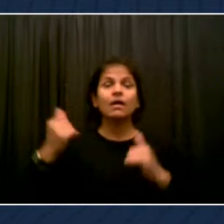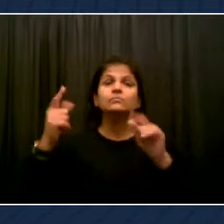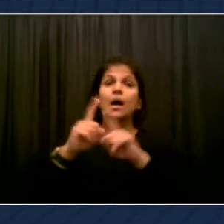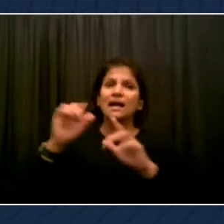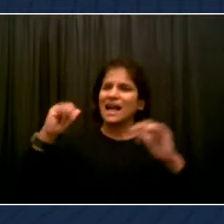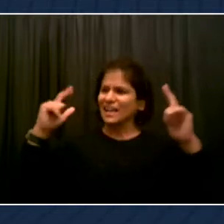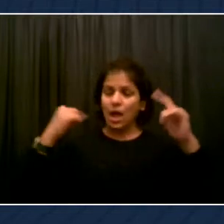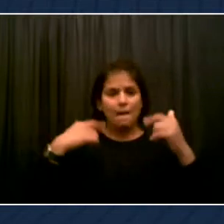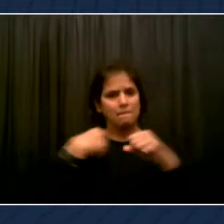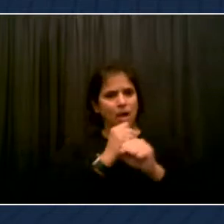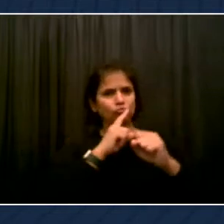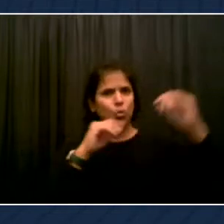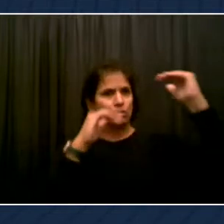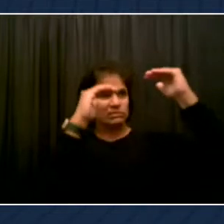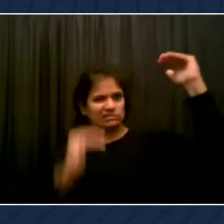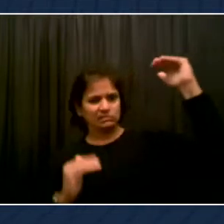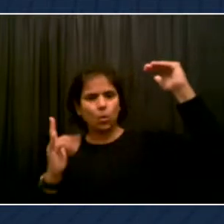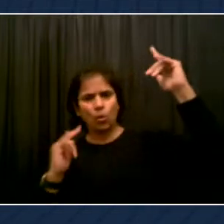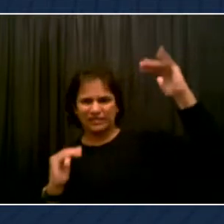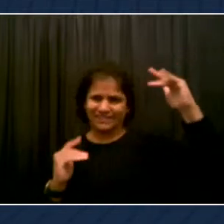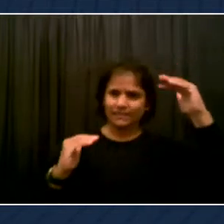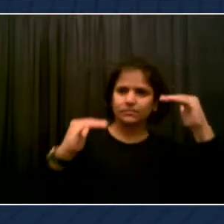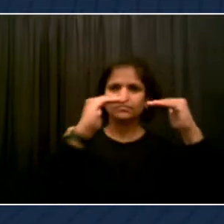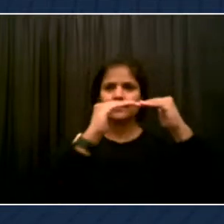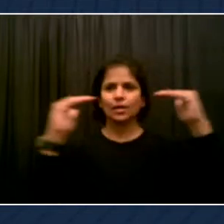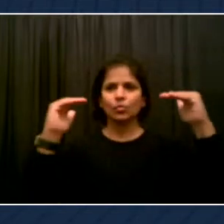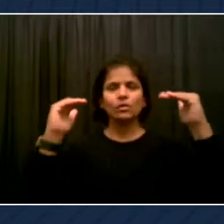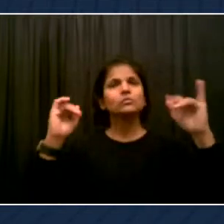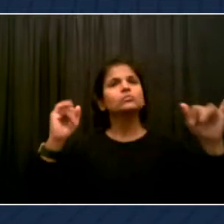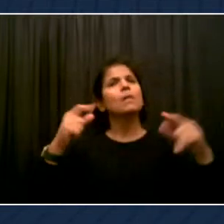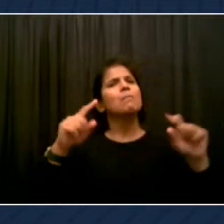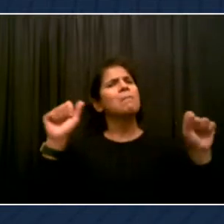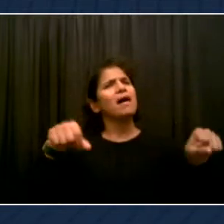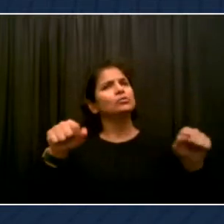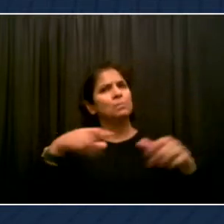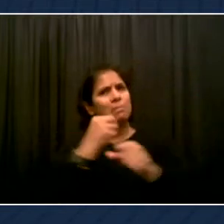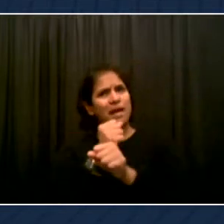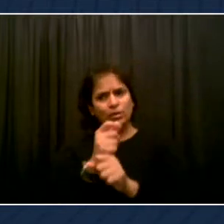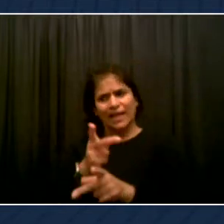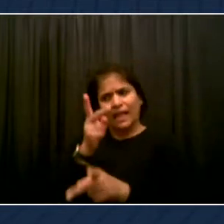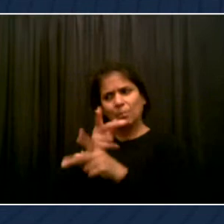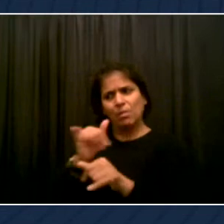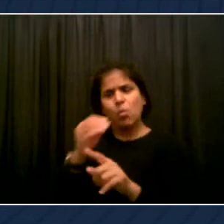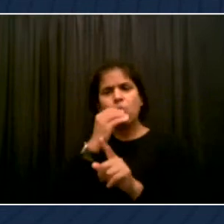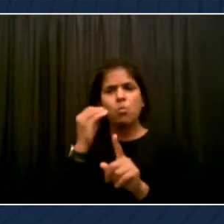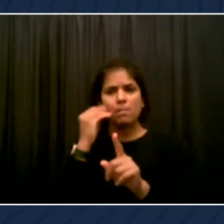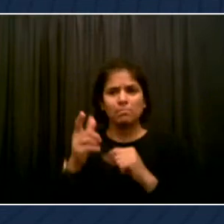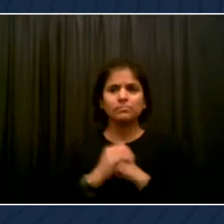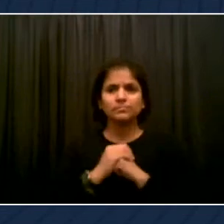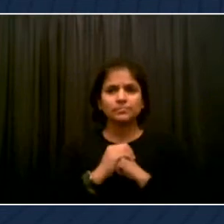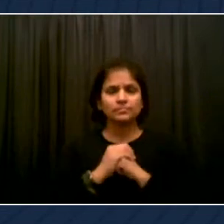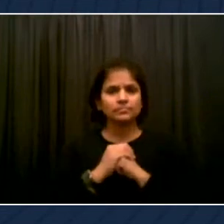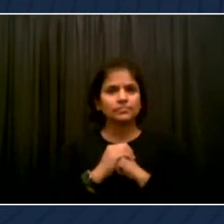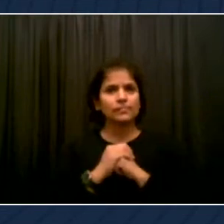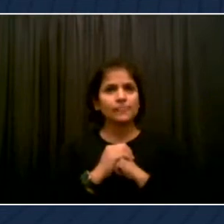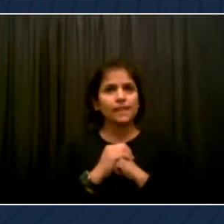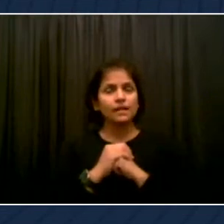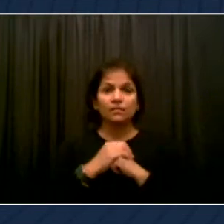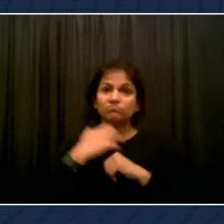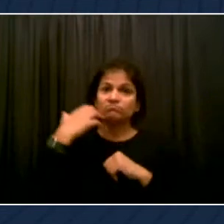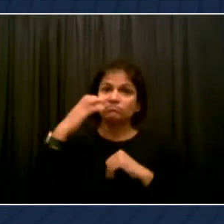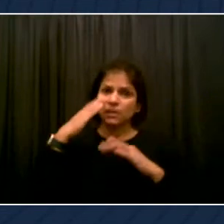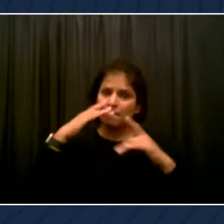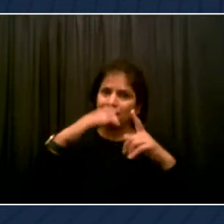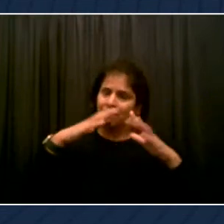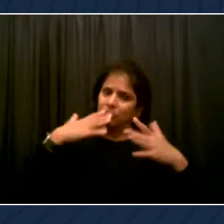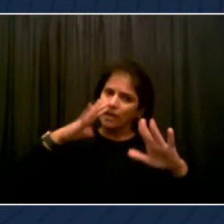homes. This is incredible data, and it shows the real impact of Right to Counsel on our city. And with the new Right to Counsel advertising